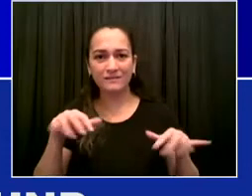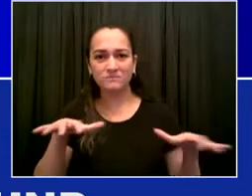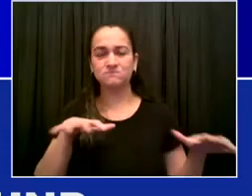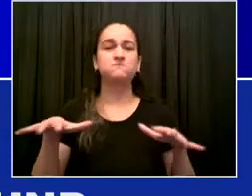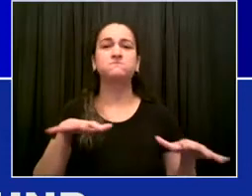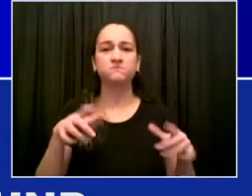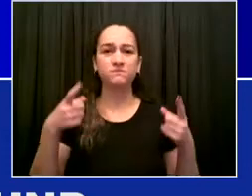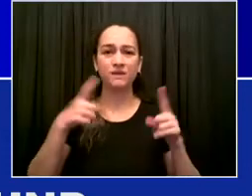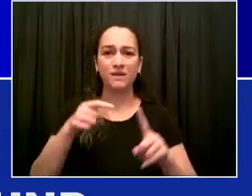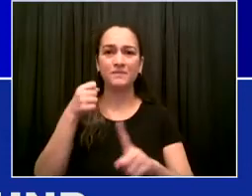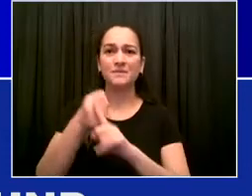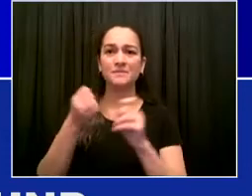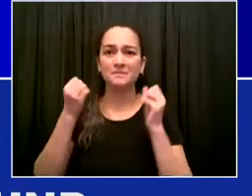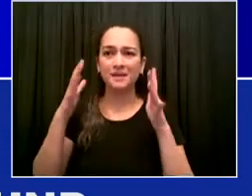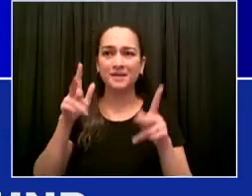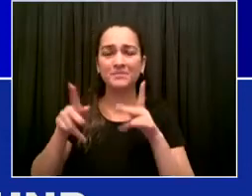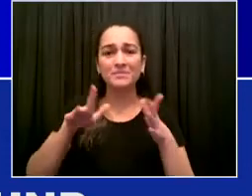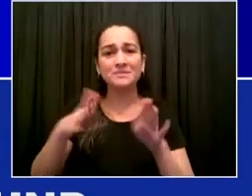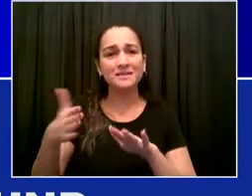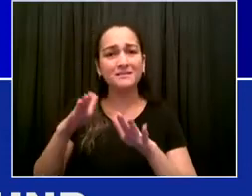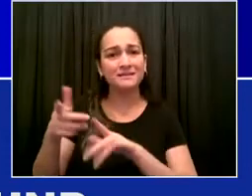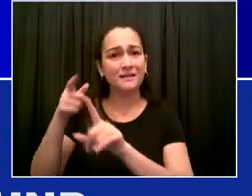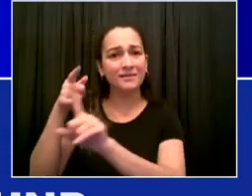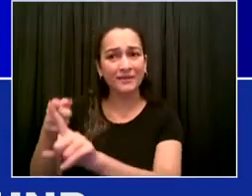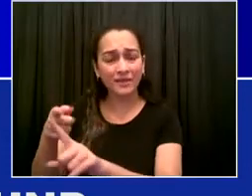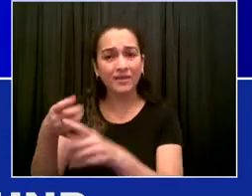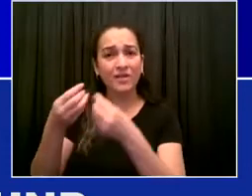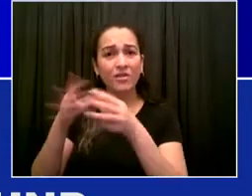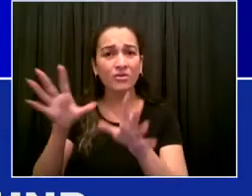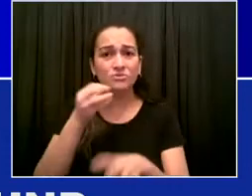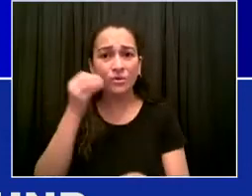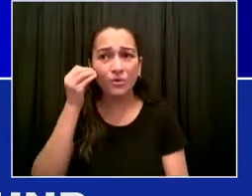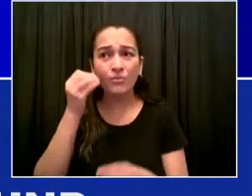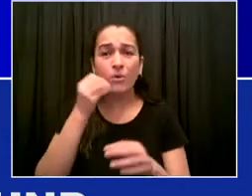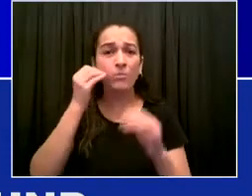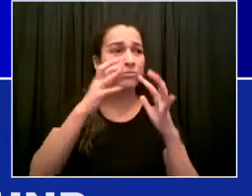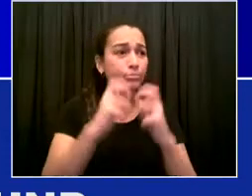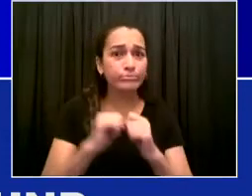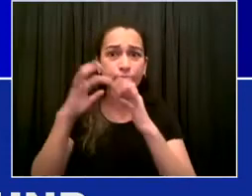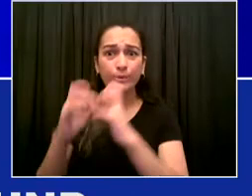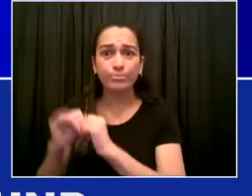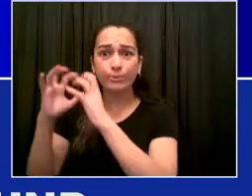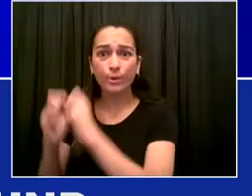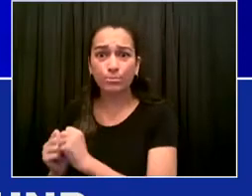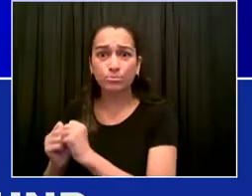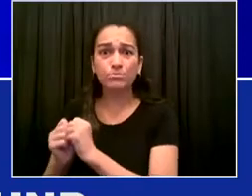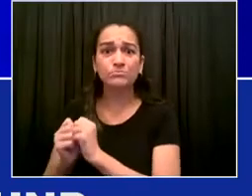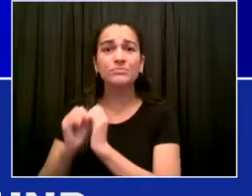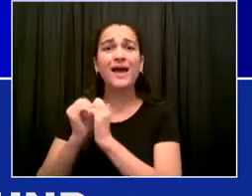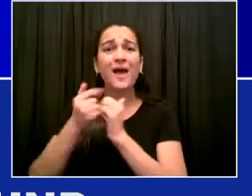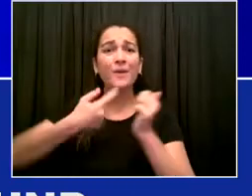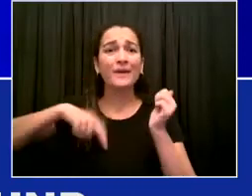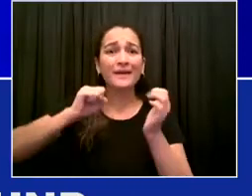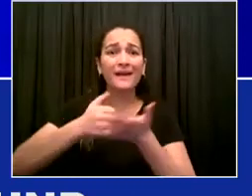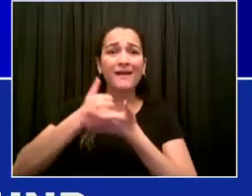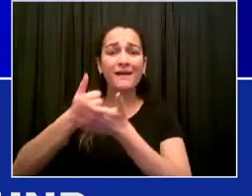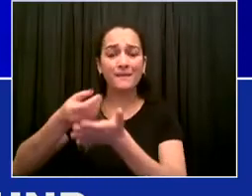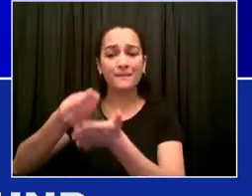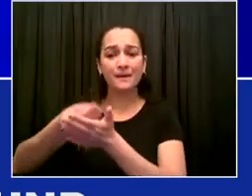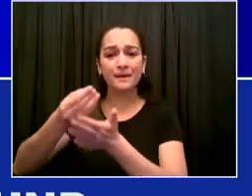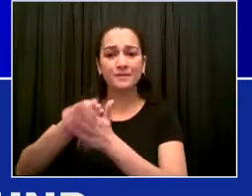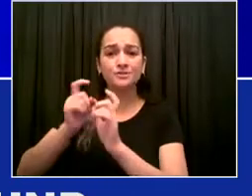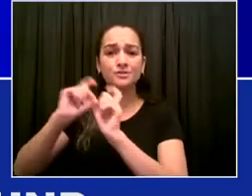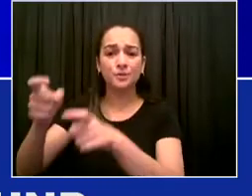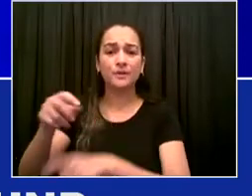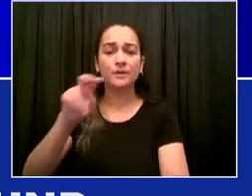and they keep going through so much in these last days, you can donate your support through the Mayor's Fund, nyc.gov/fund.